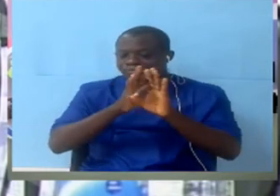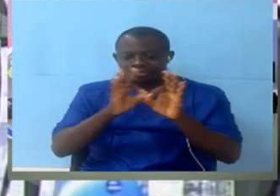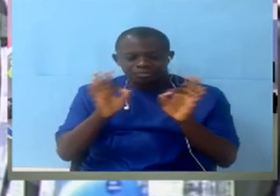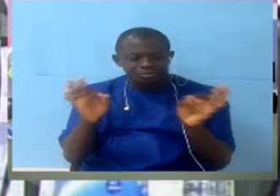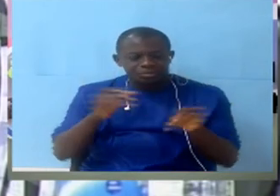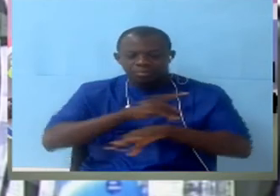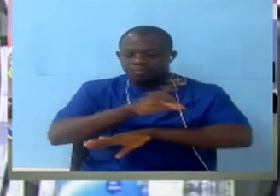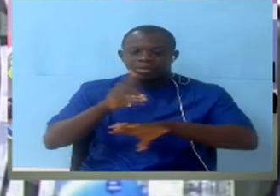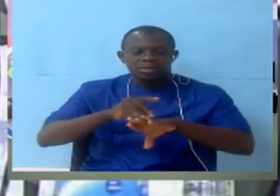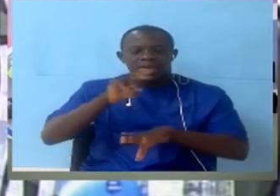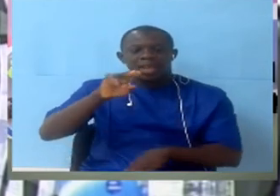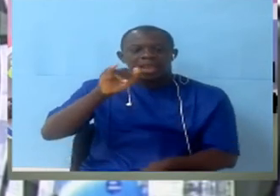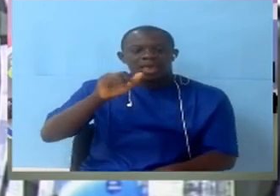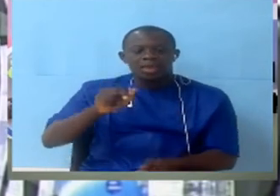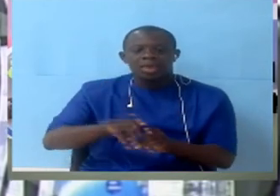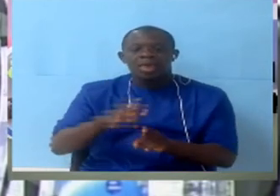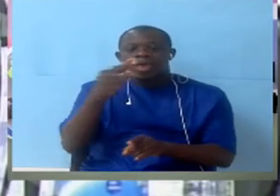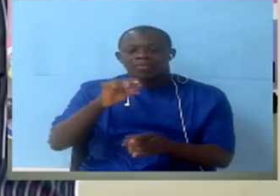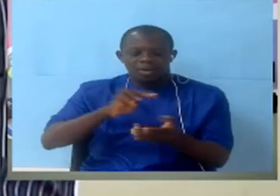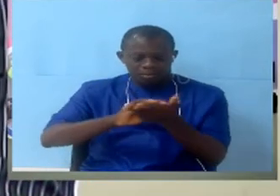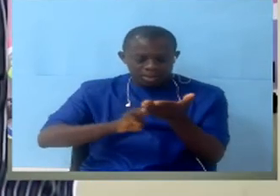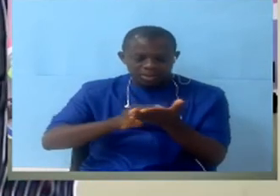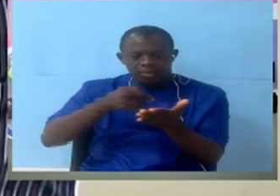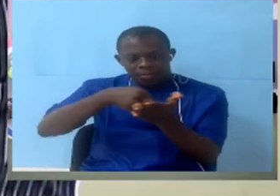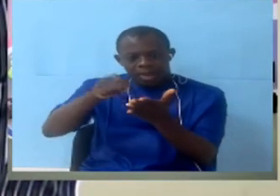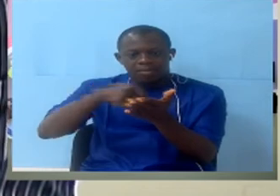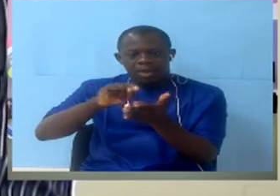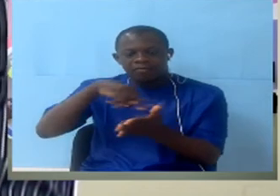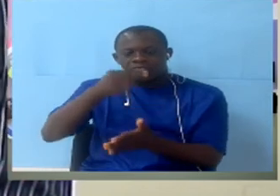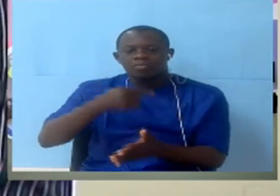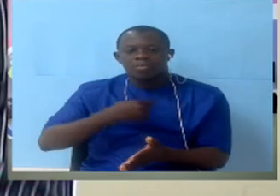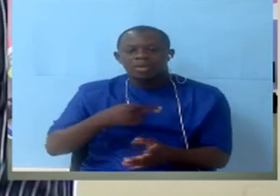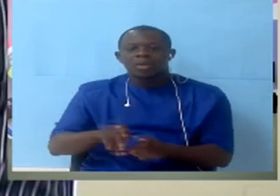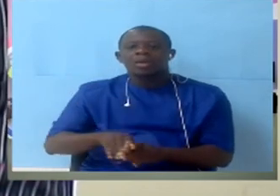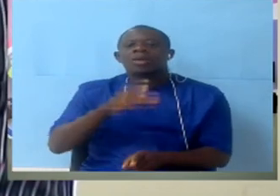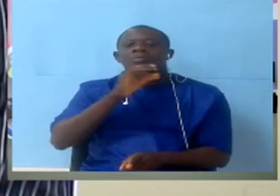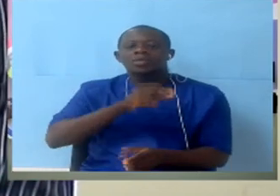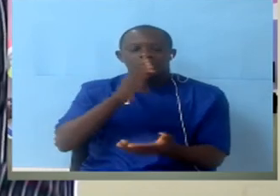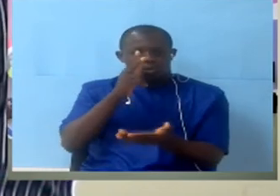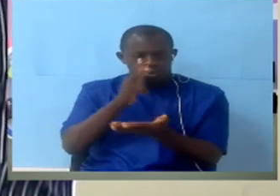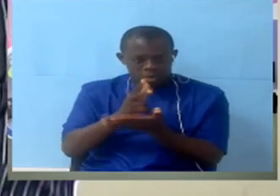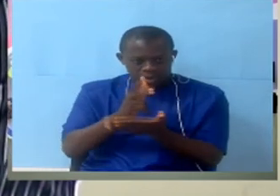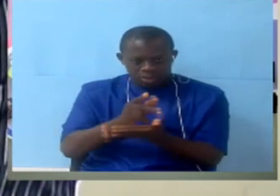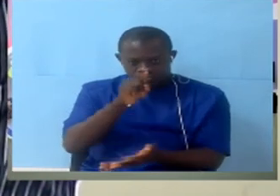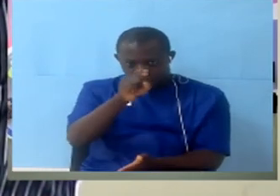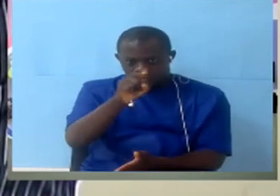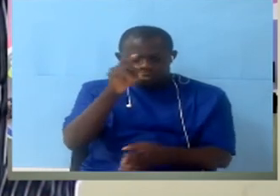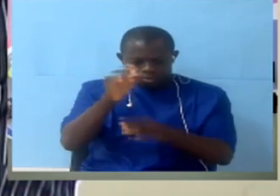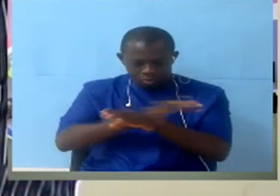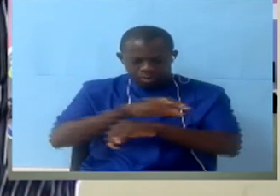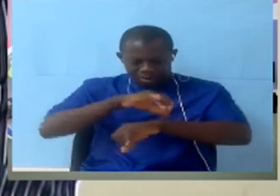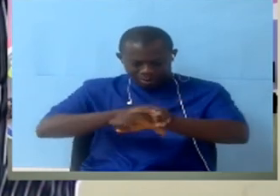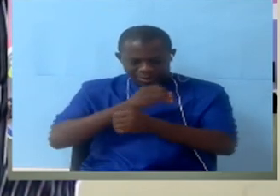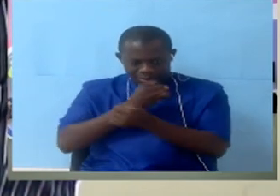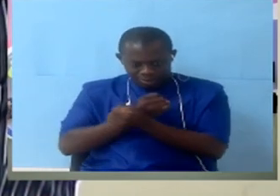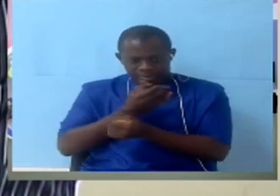Even medicine, they used to buy it for me. Mr. Witness, you are in detention, correct? Ebe Maroko no